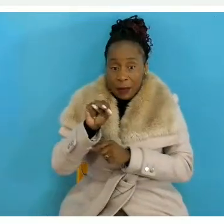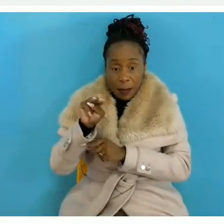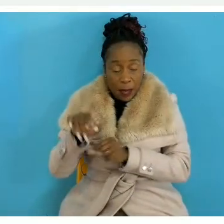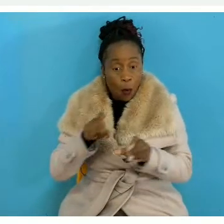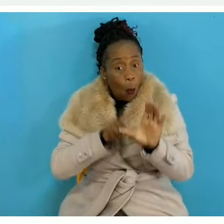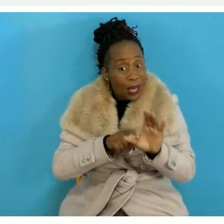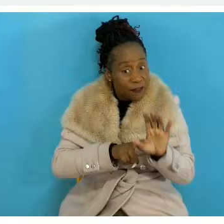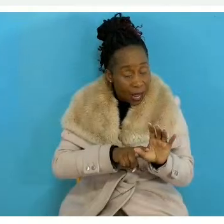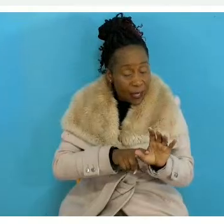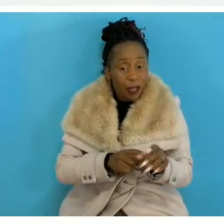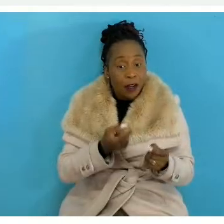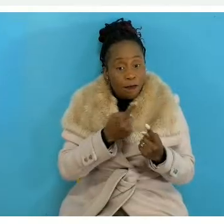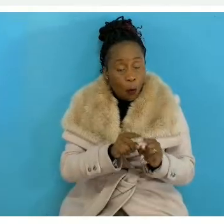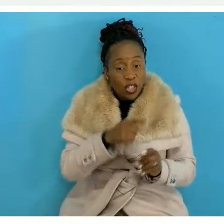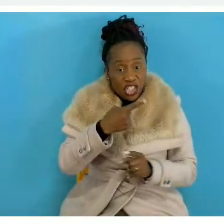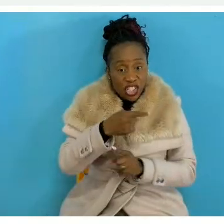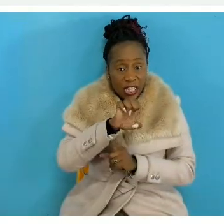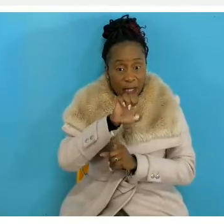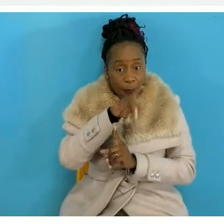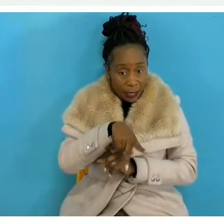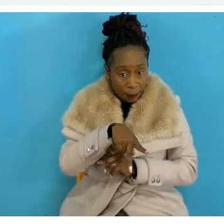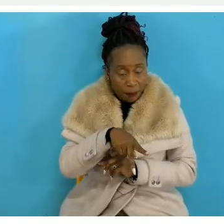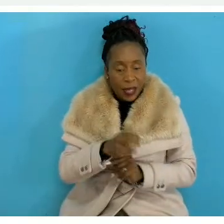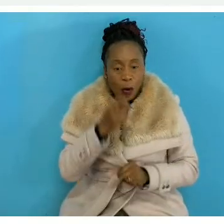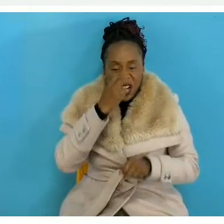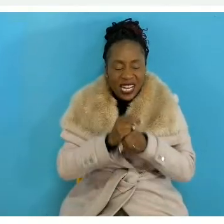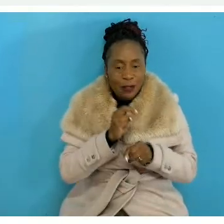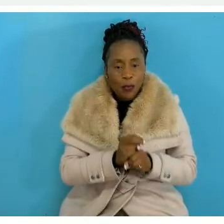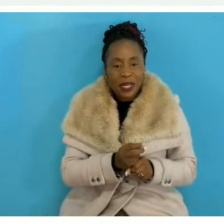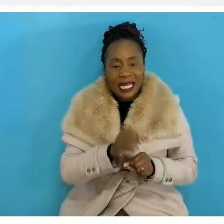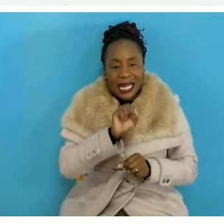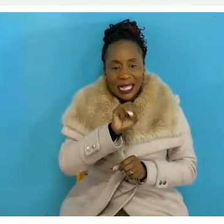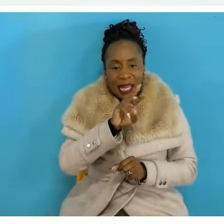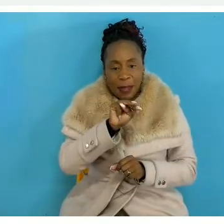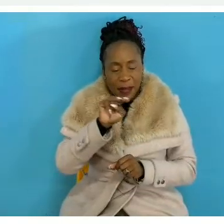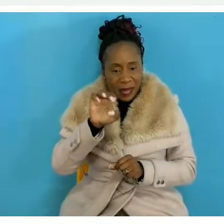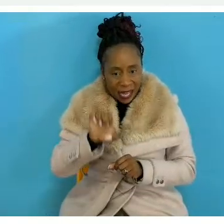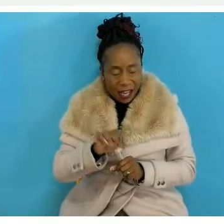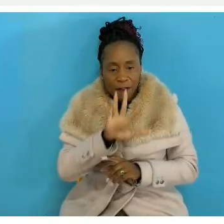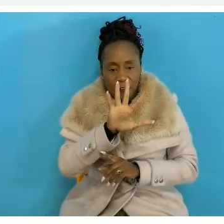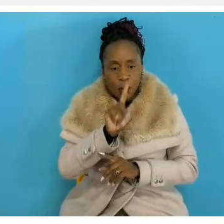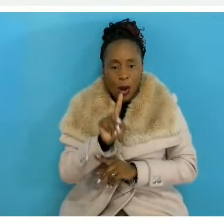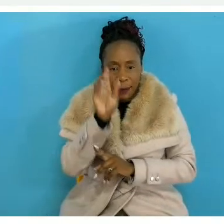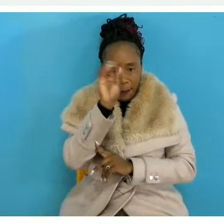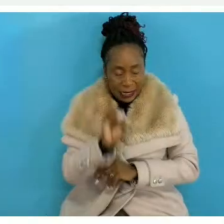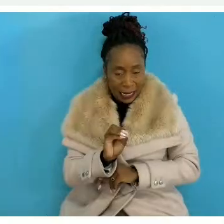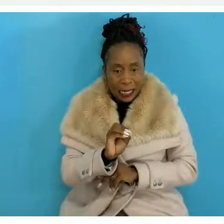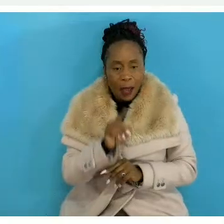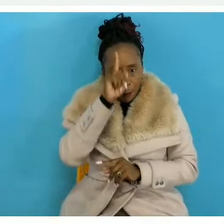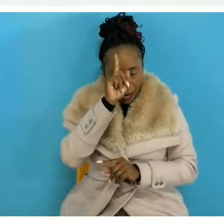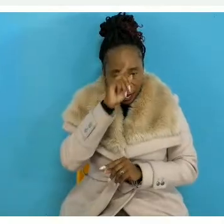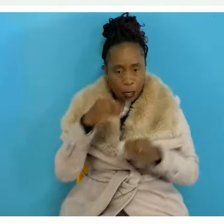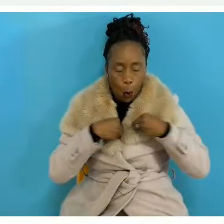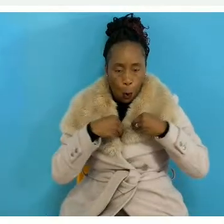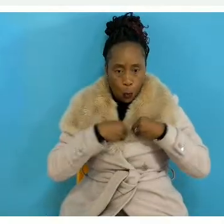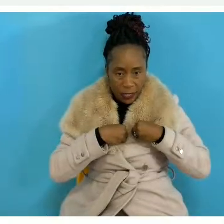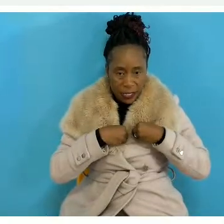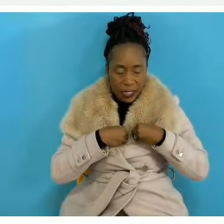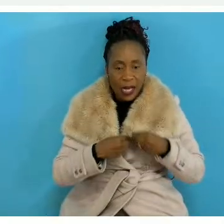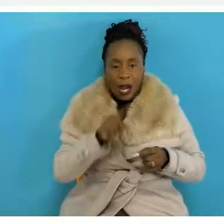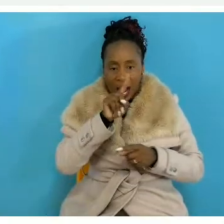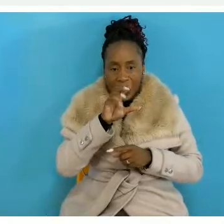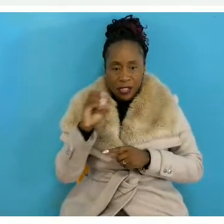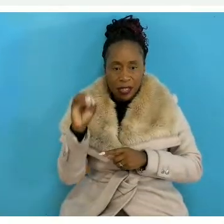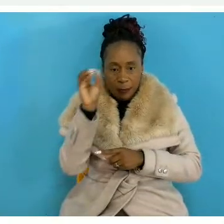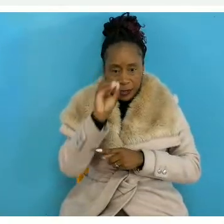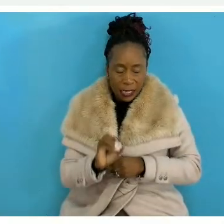Gauteng Enterprise Propeller, it needs to be an SMME that is 51% owned, black owned, and it must be 100% South